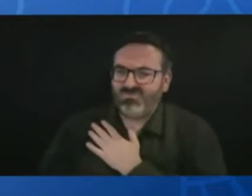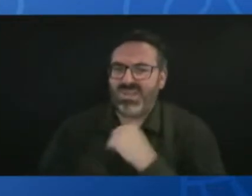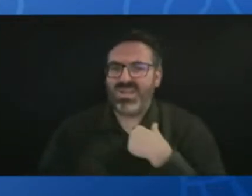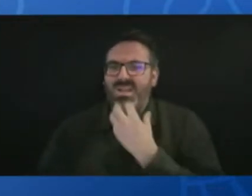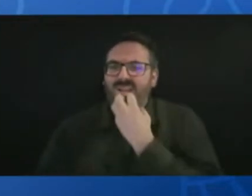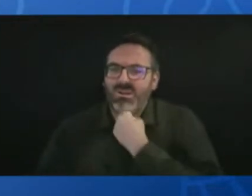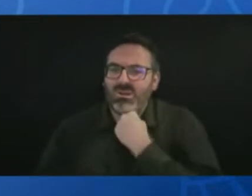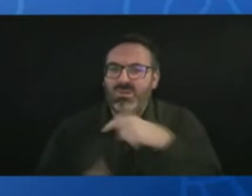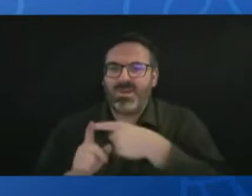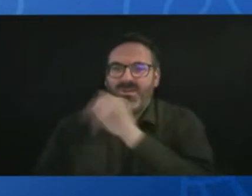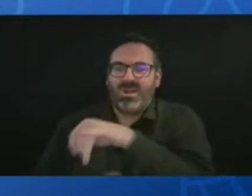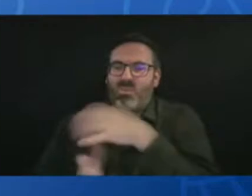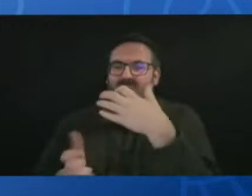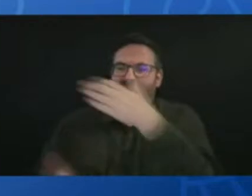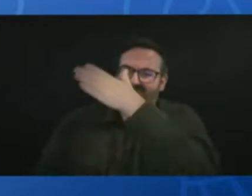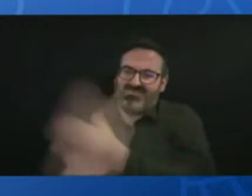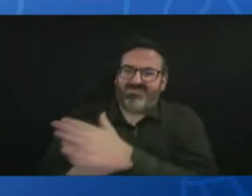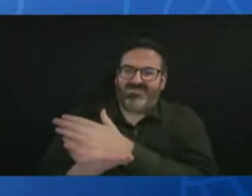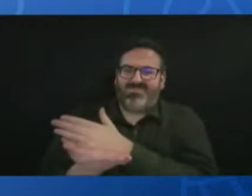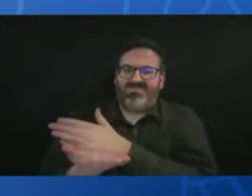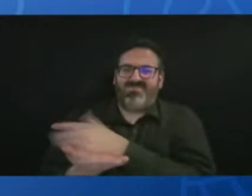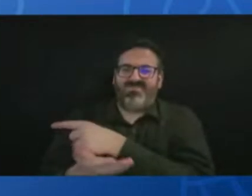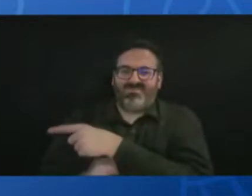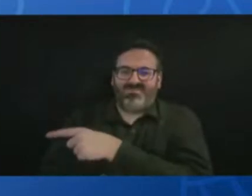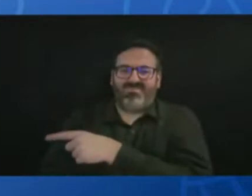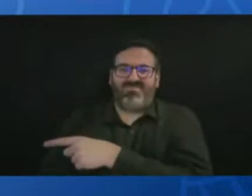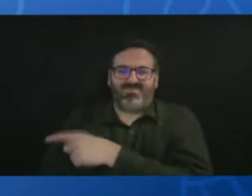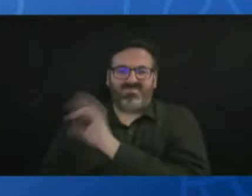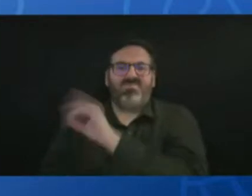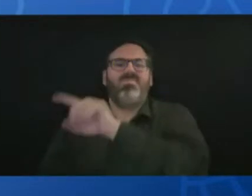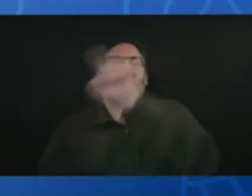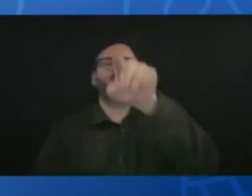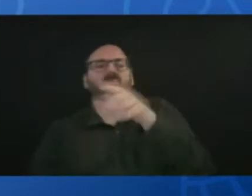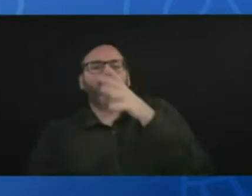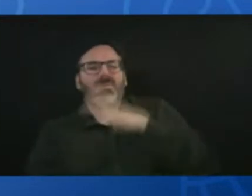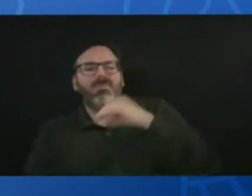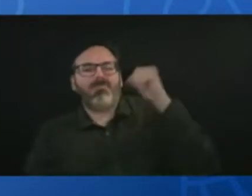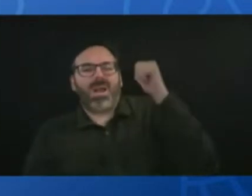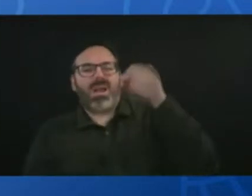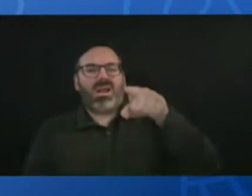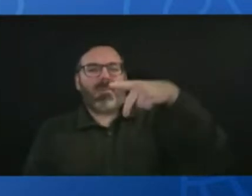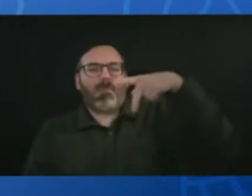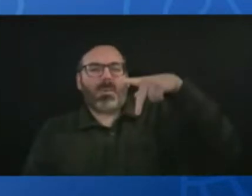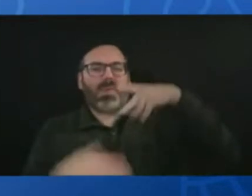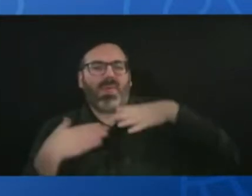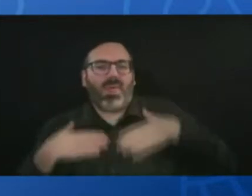Yes, ma'am, in the back in purple. Thank you so much. On Israel, Ayşenur Ezgi